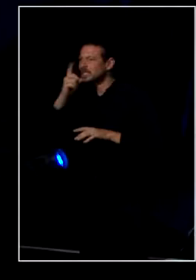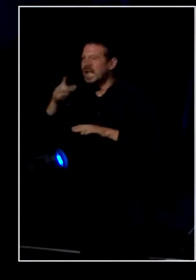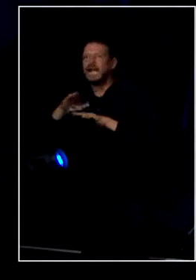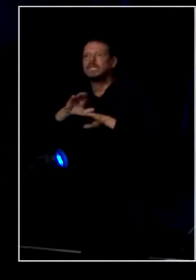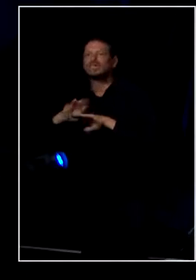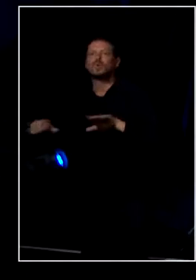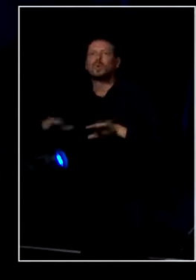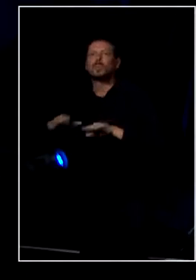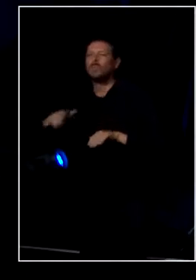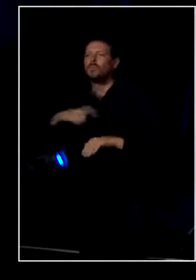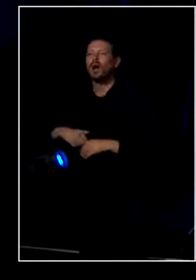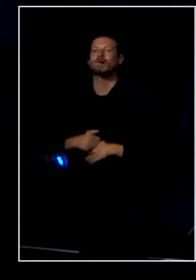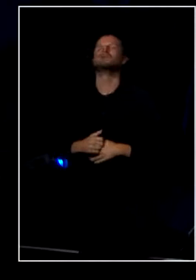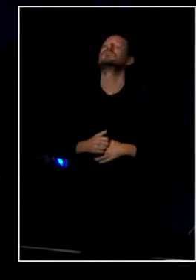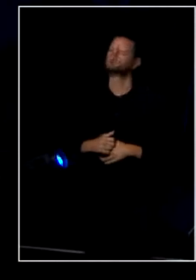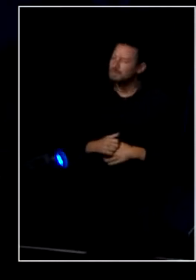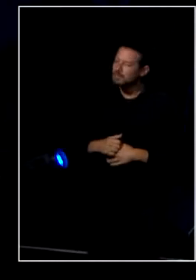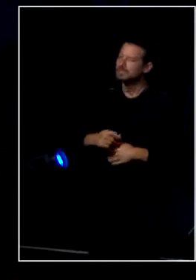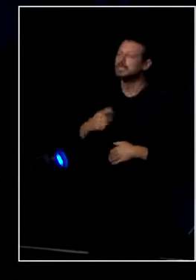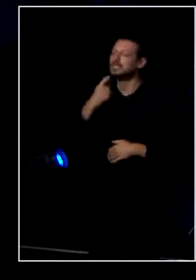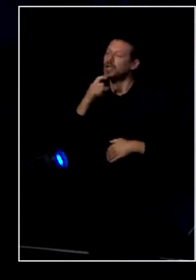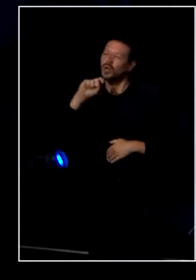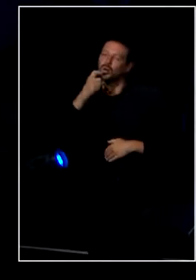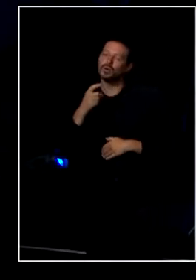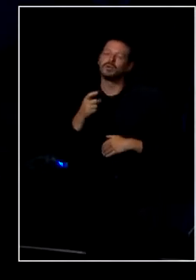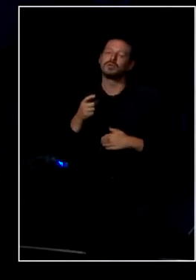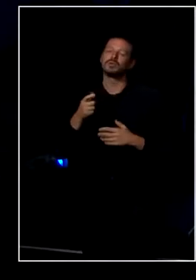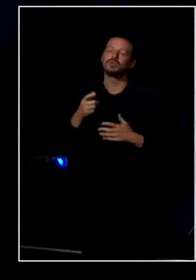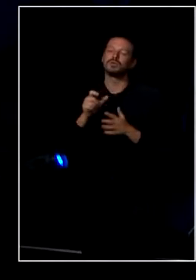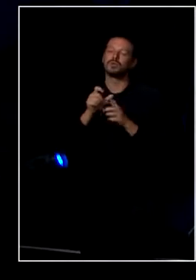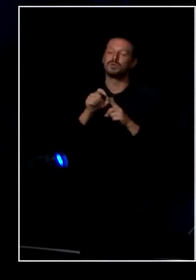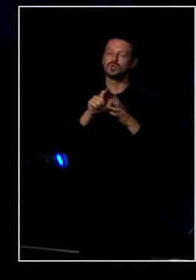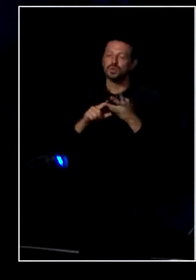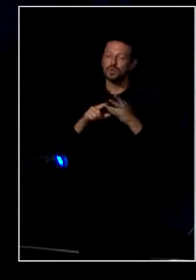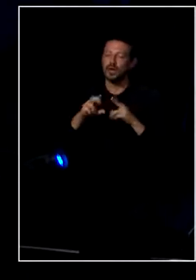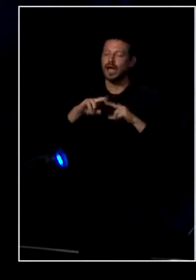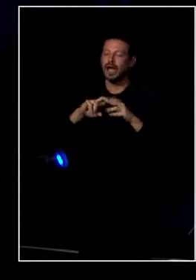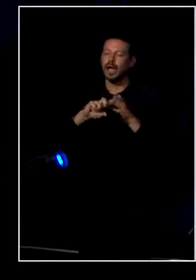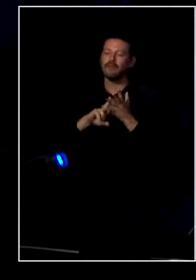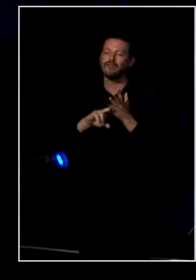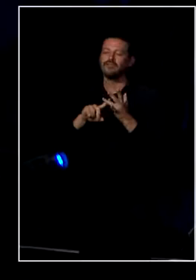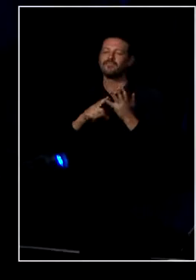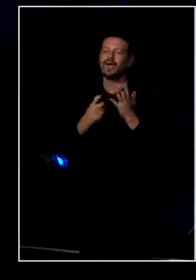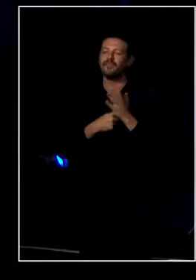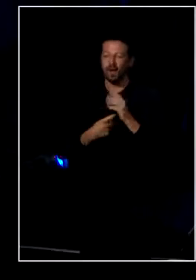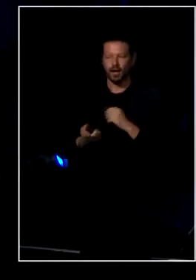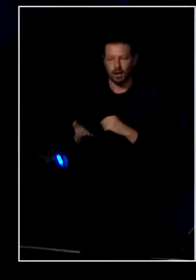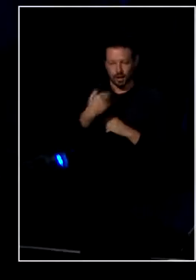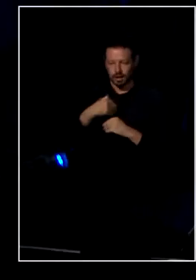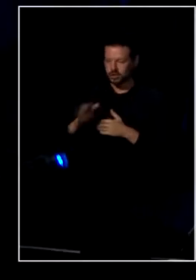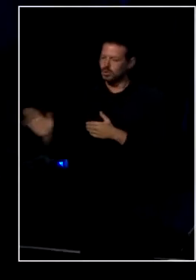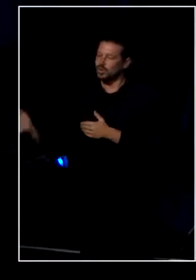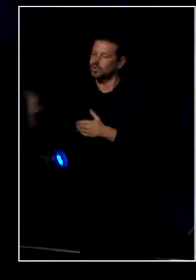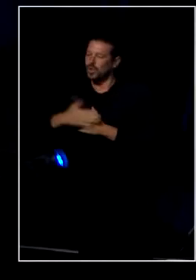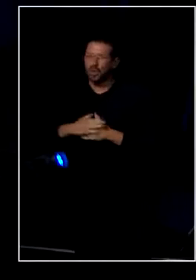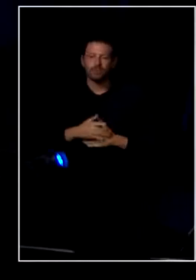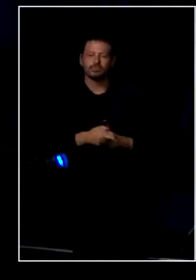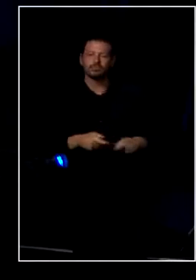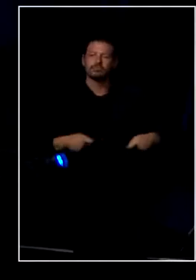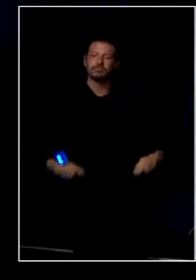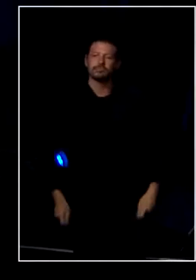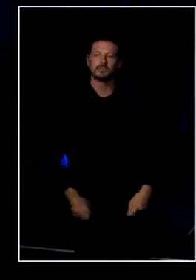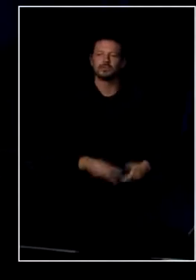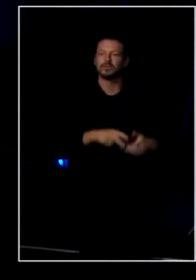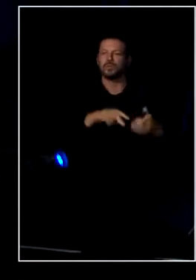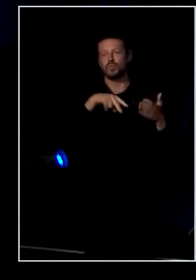goes, I want you to do me a big favour first. I'll close this front door and you get into that room and pull your pants down and wait